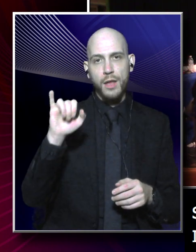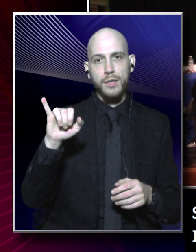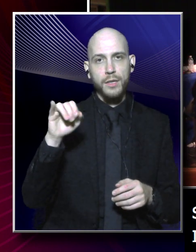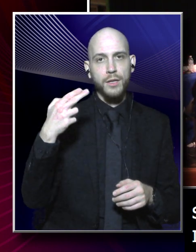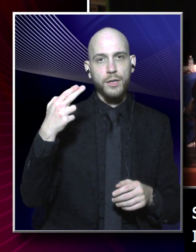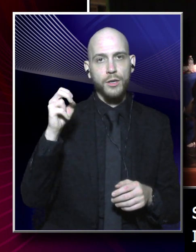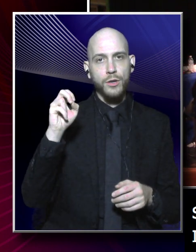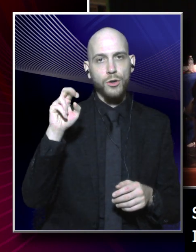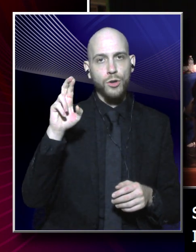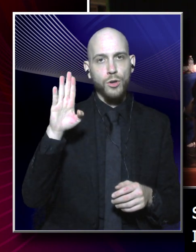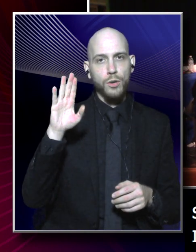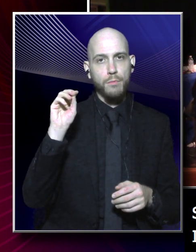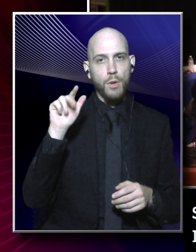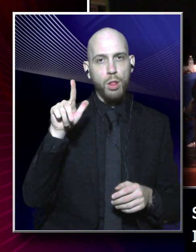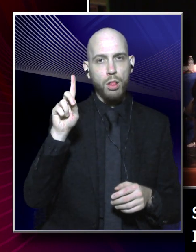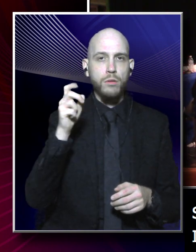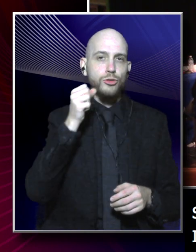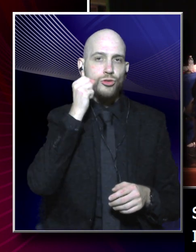Herbold.